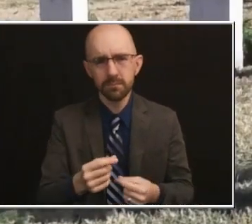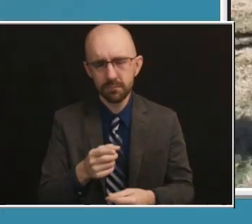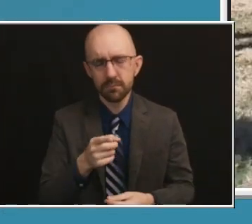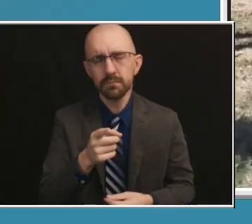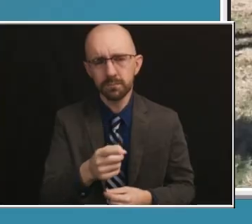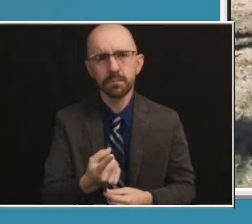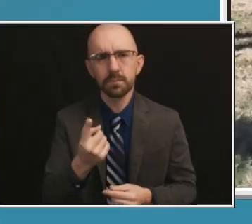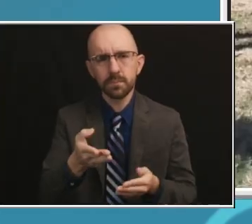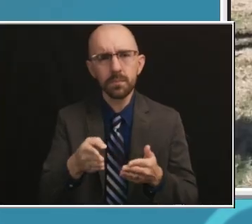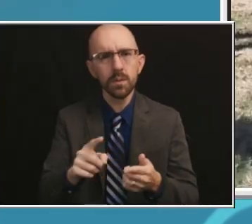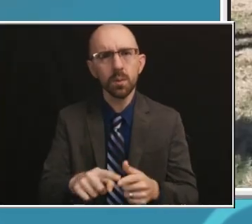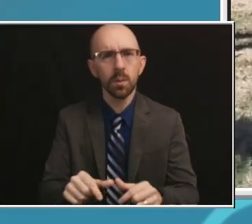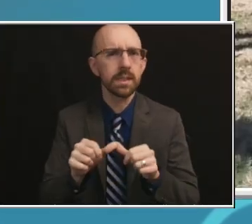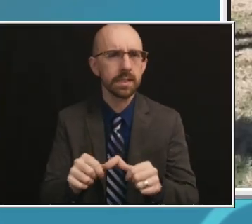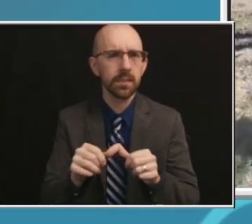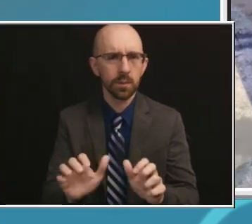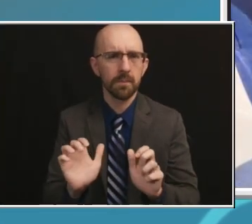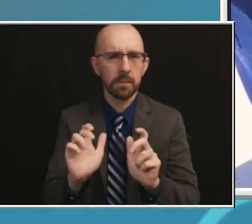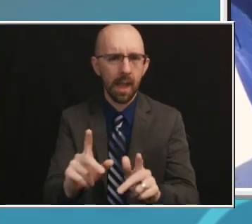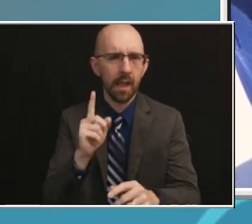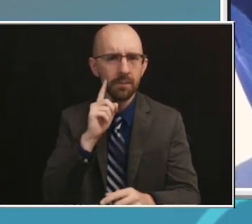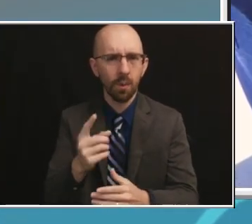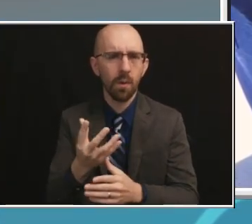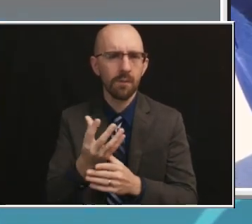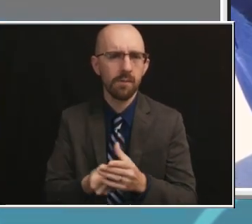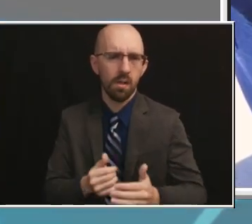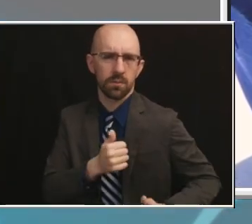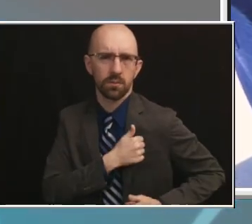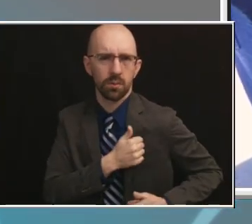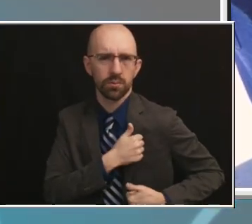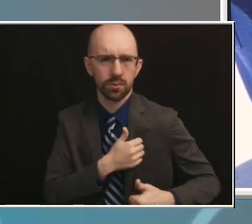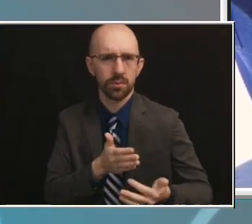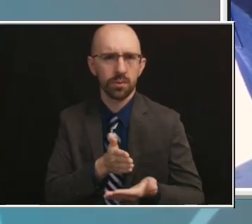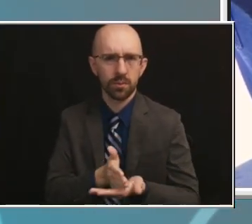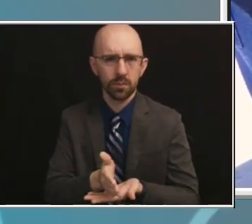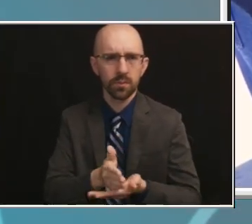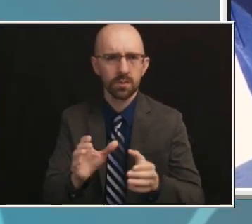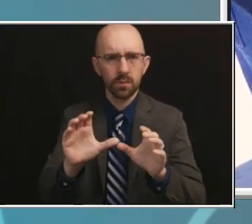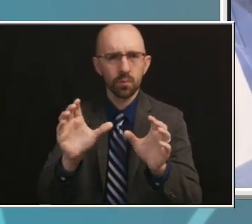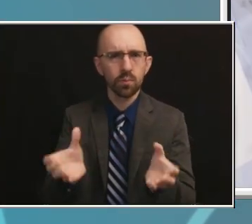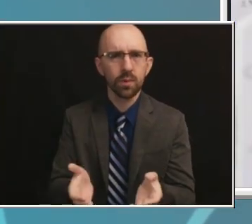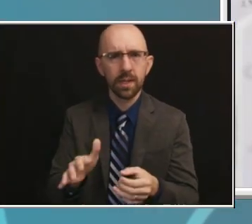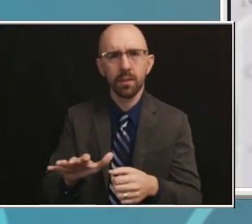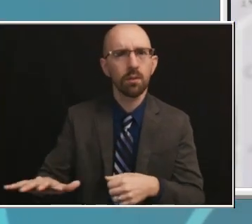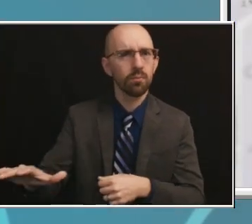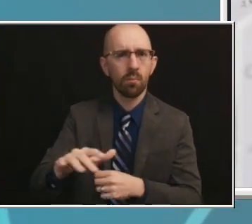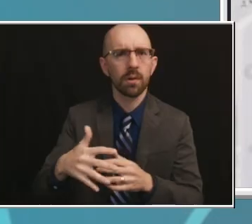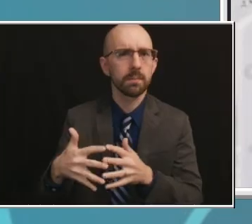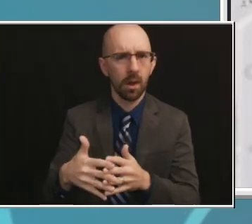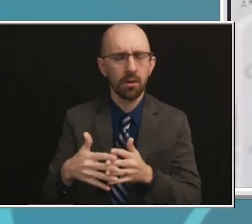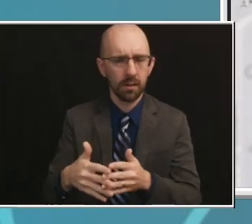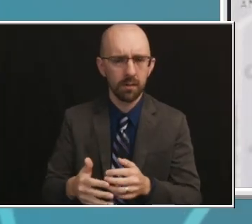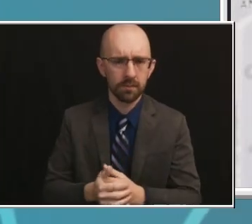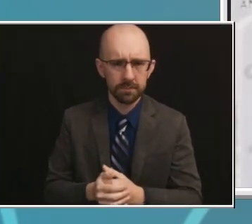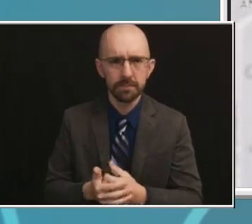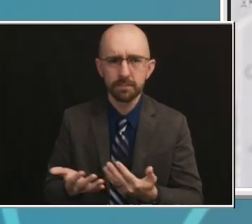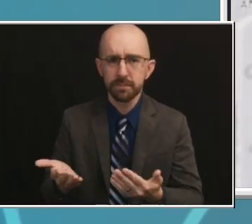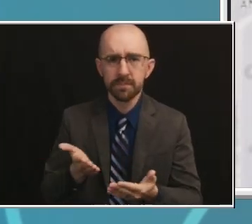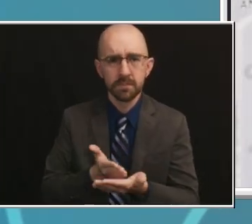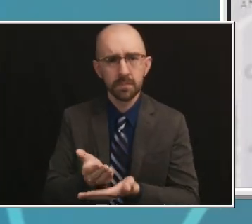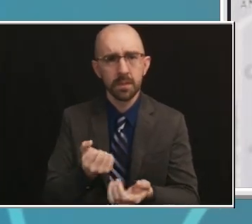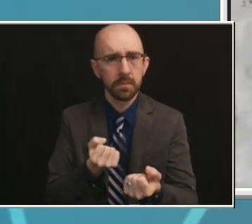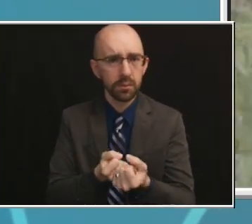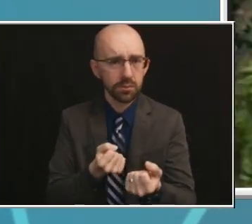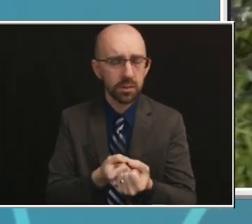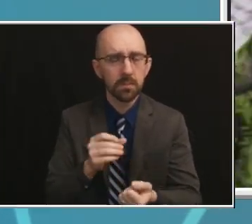one way to continue to give back for our fallen soldiers through the wreaths across America, whether that's through sponsorship